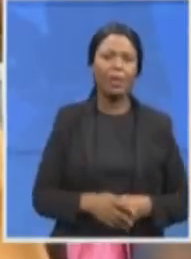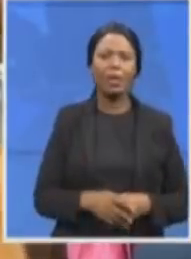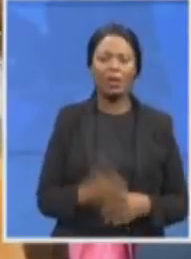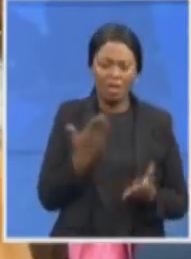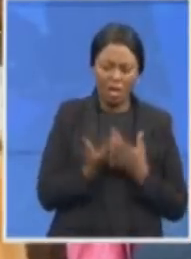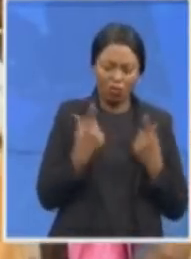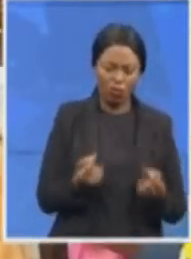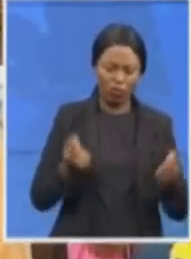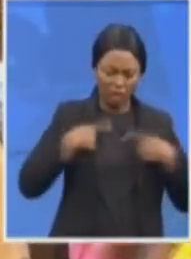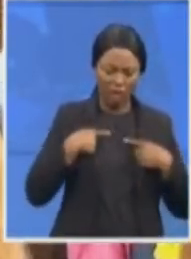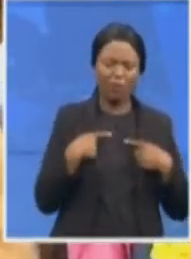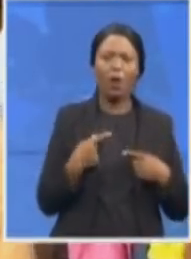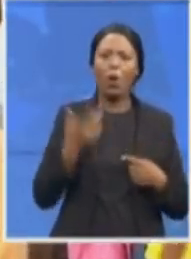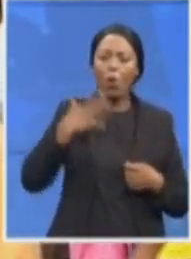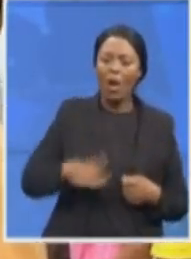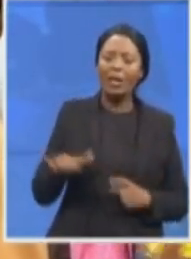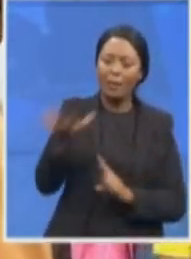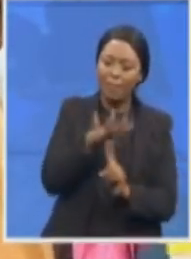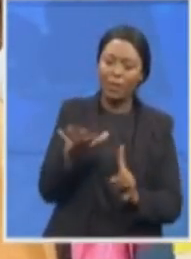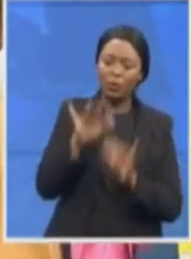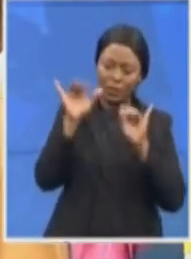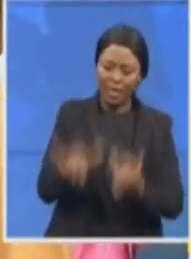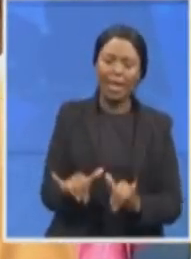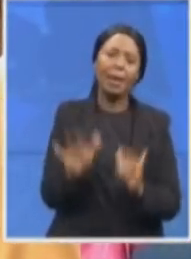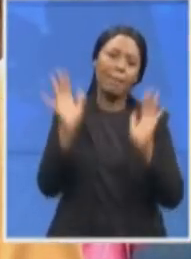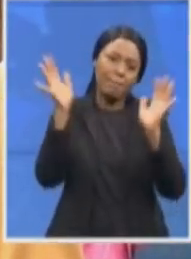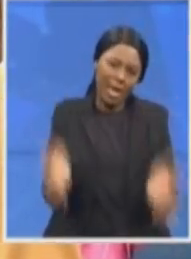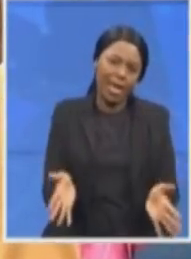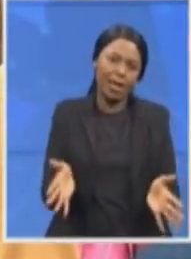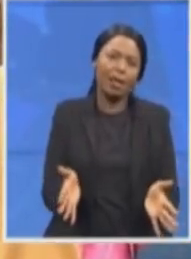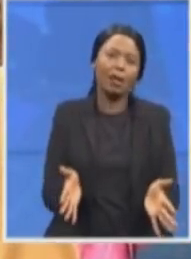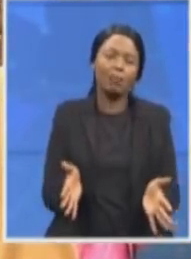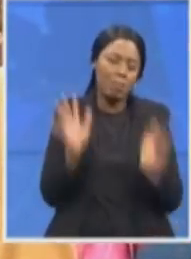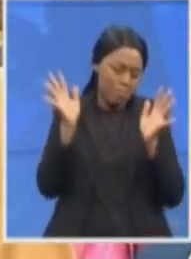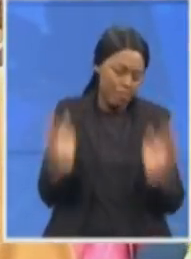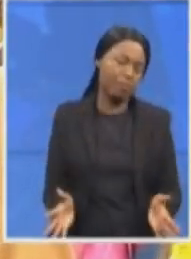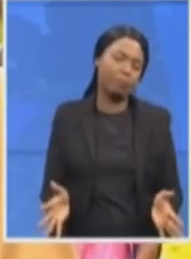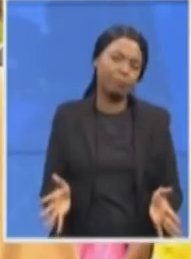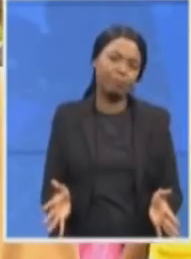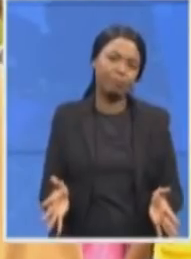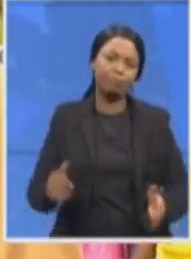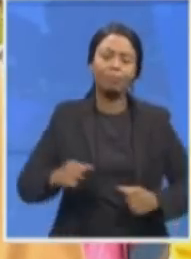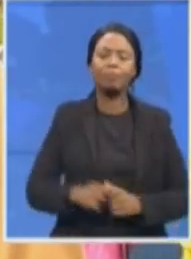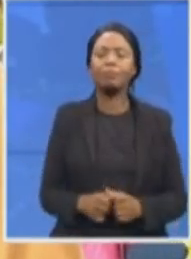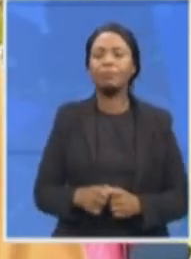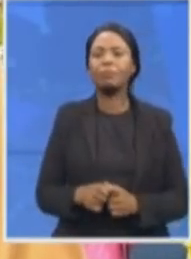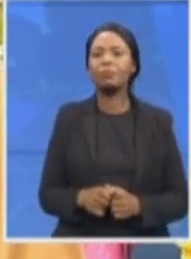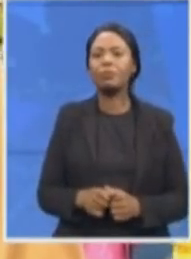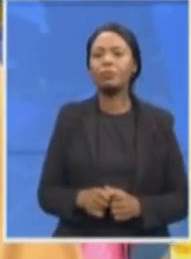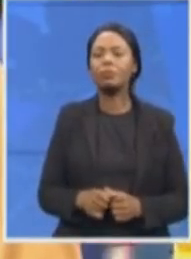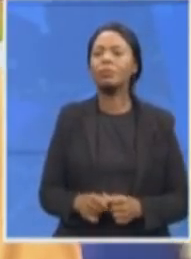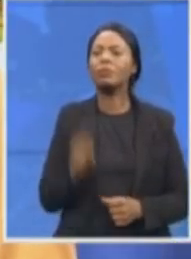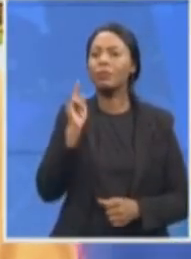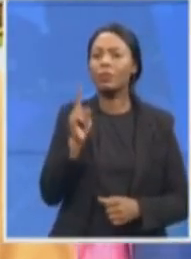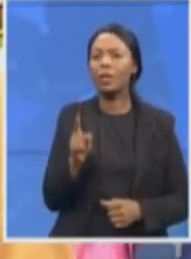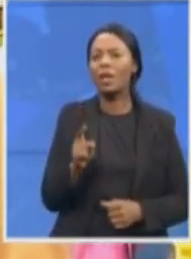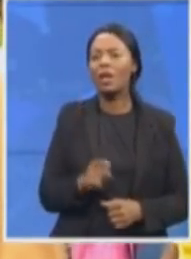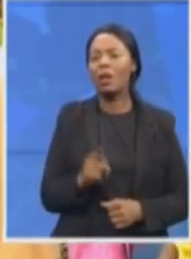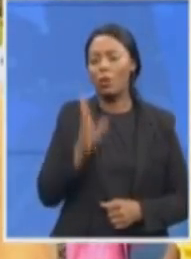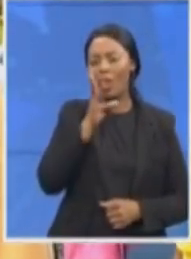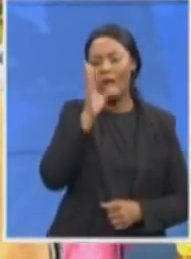only. Yes, it's the thing that we want it. And I know we're going to speak to some of the community members a little bit later, but right now, how is everyone